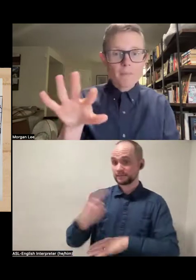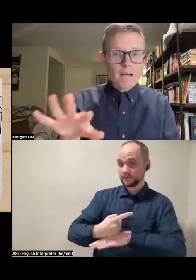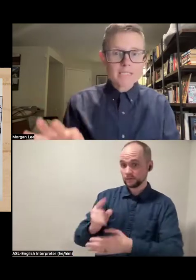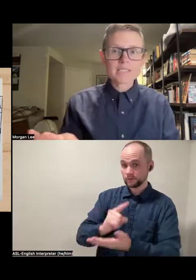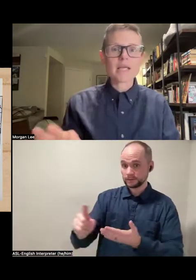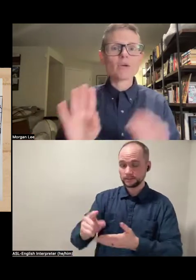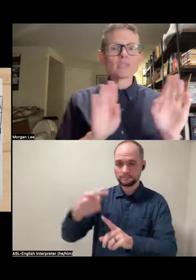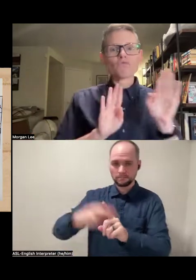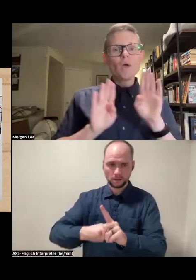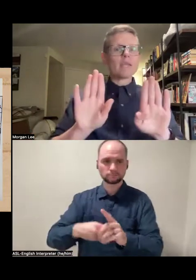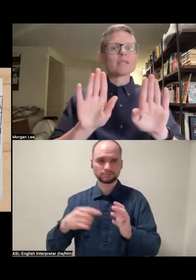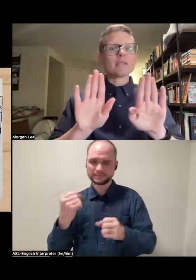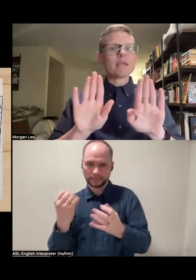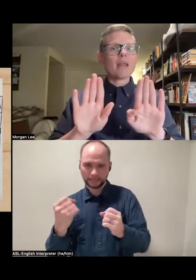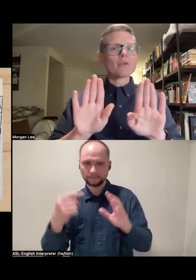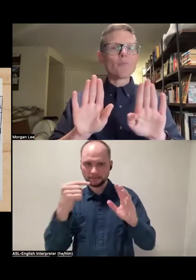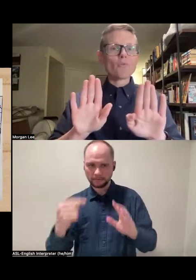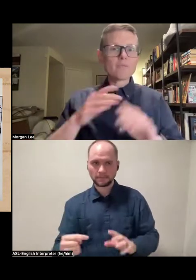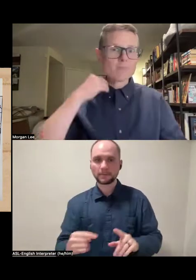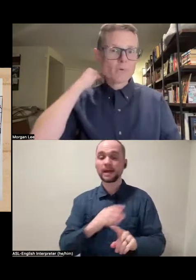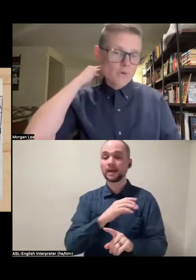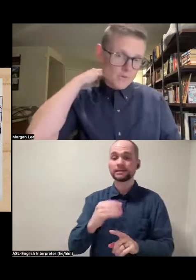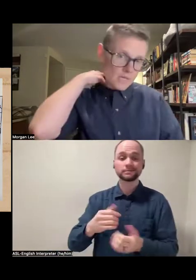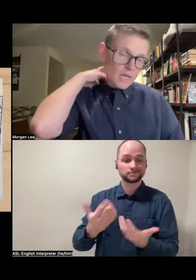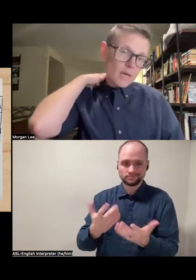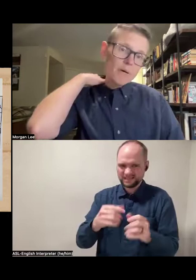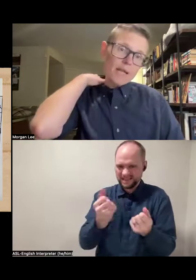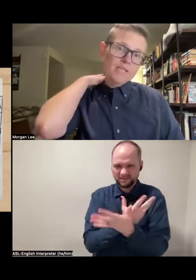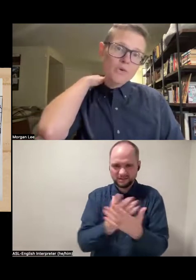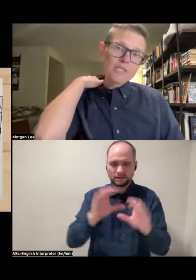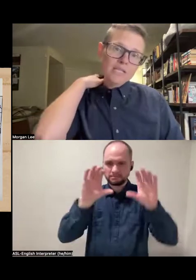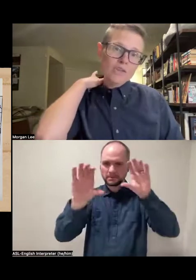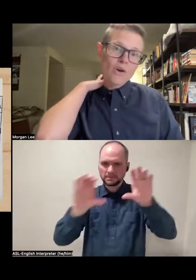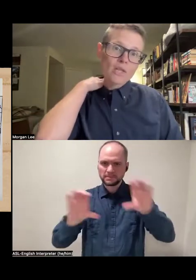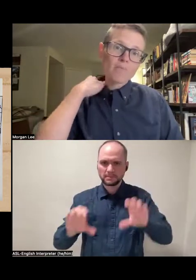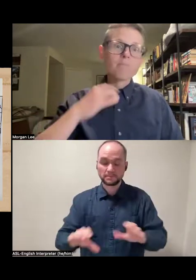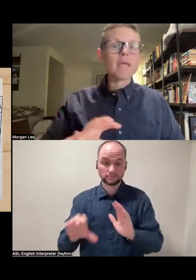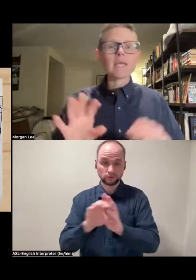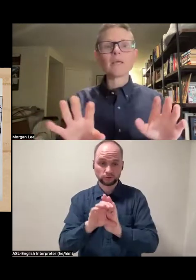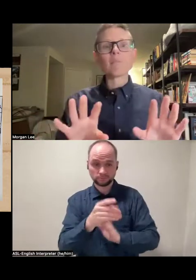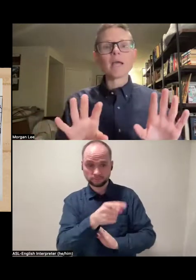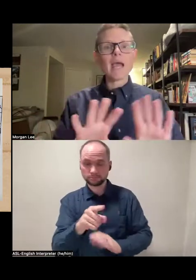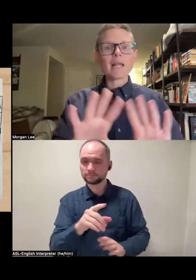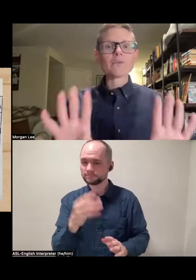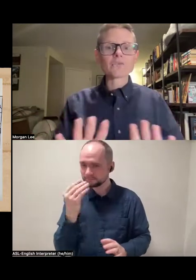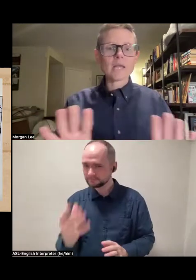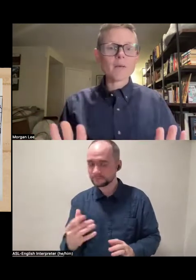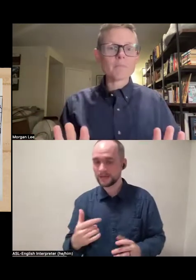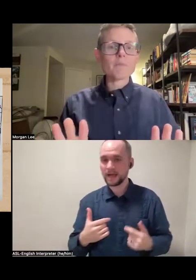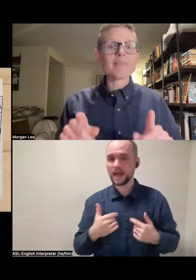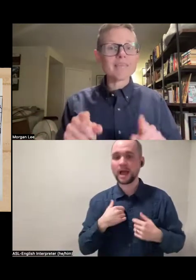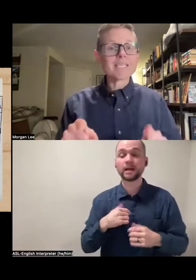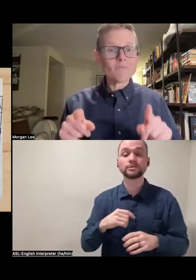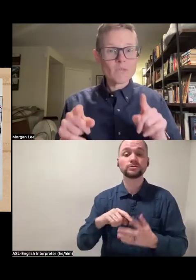all of the months it's right next to the calendar, both of these posters. But as soon as I started making my calendar